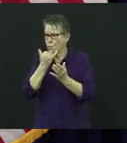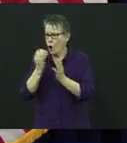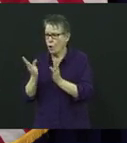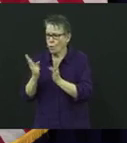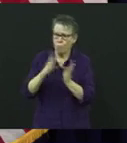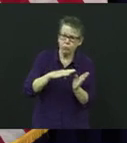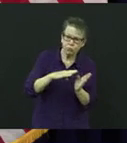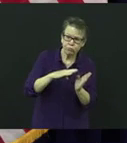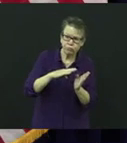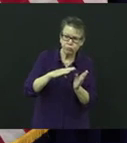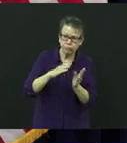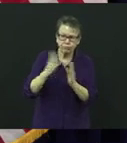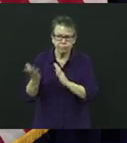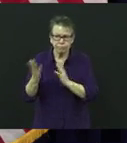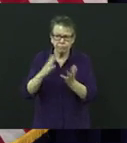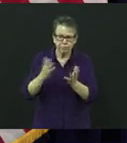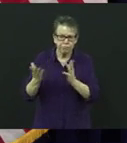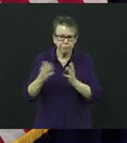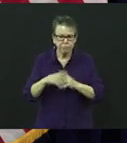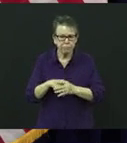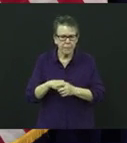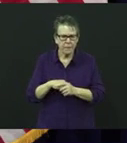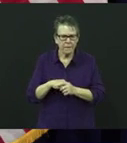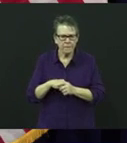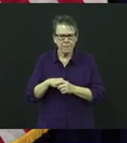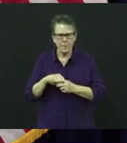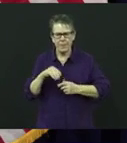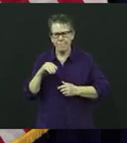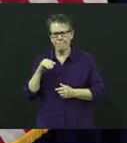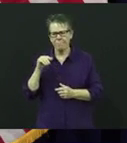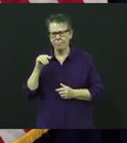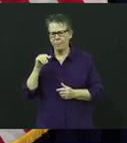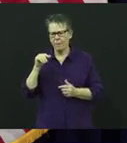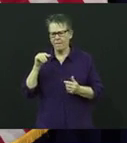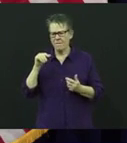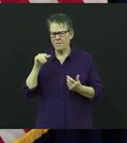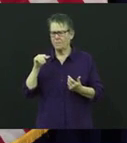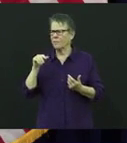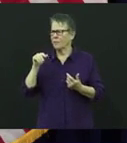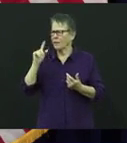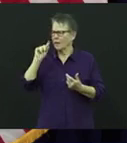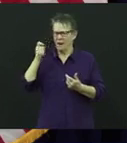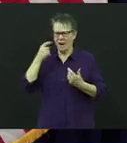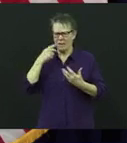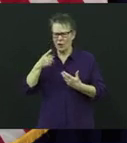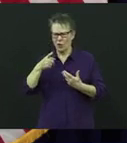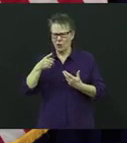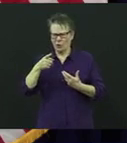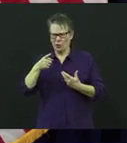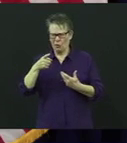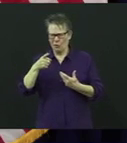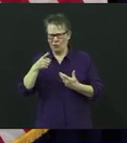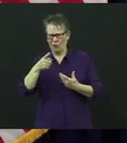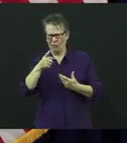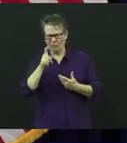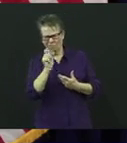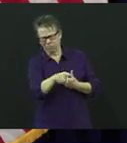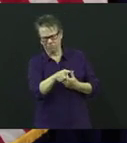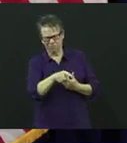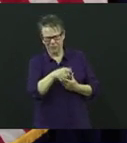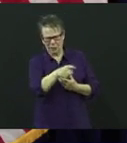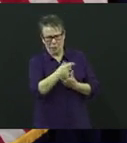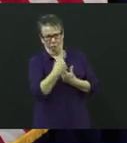you have a slideshow? Yeah, that was good. Okay. I'll get back. Go ahead. I'm going to have Pat address hotels. Judy will